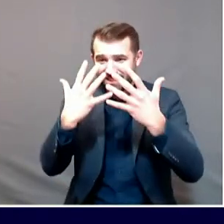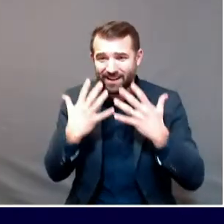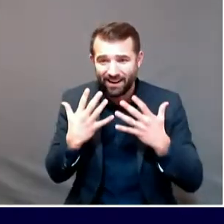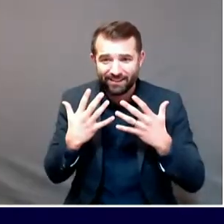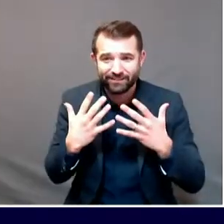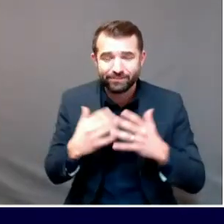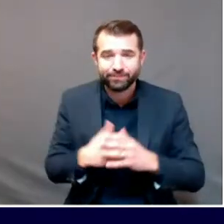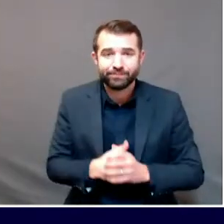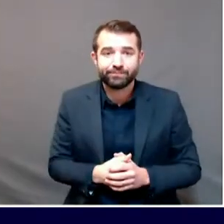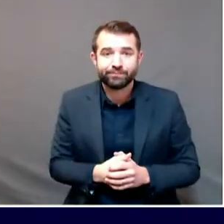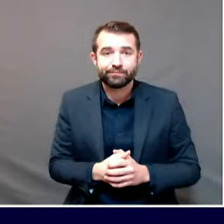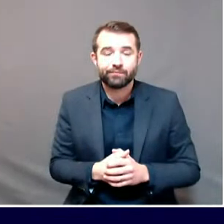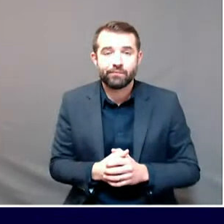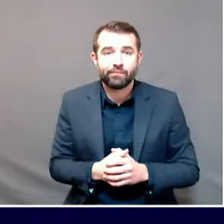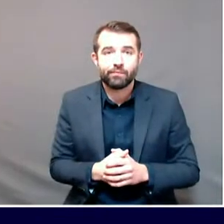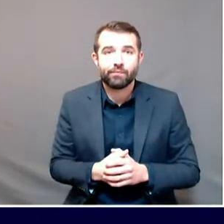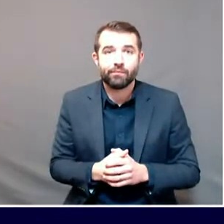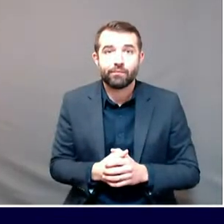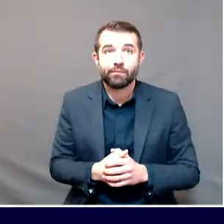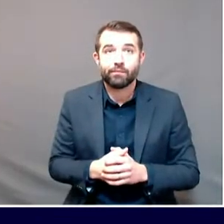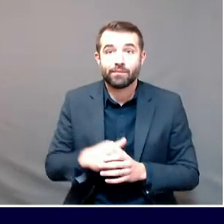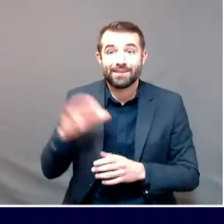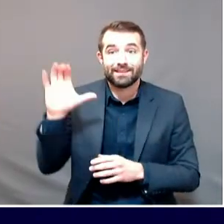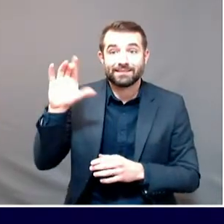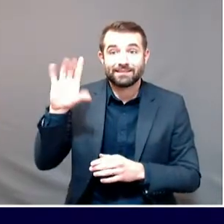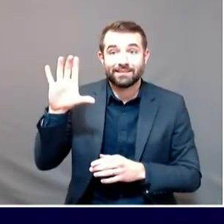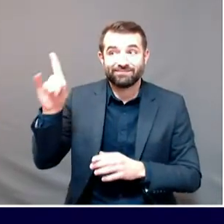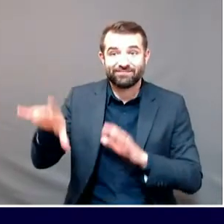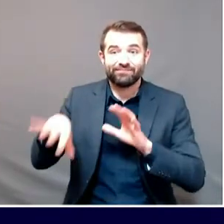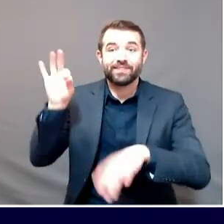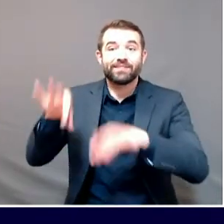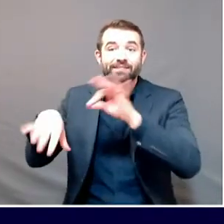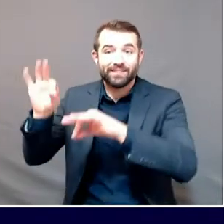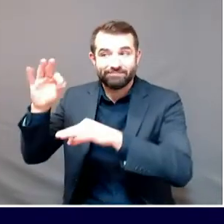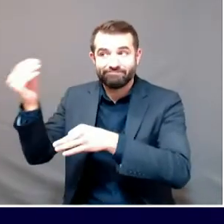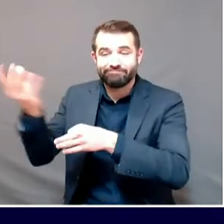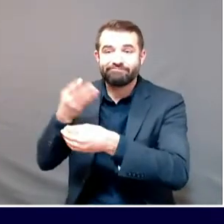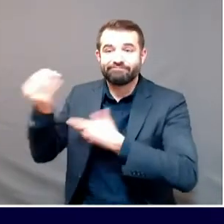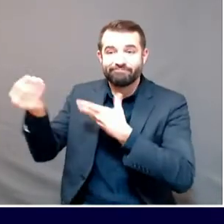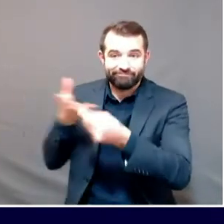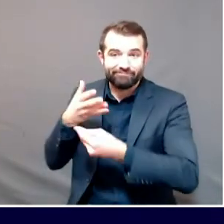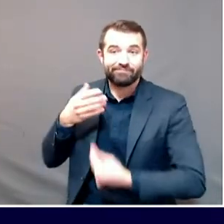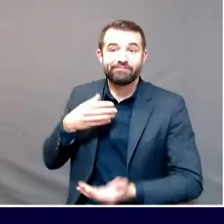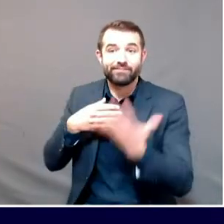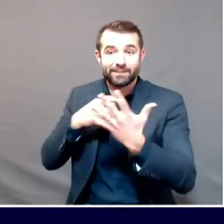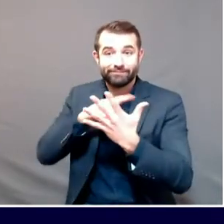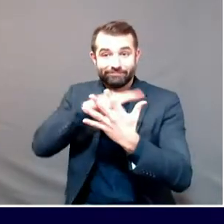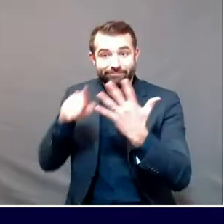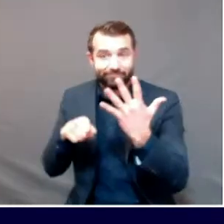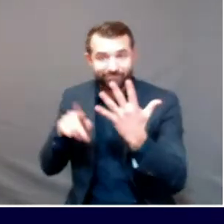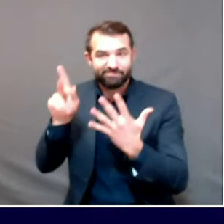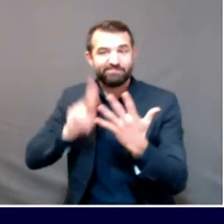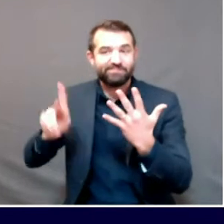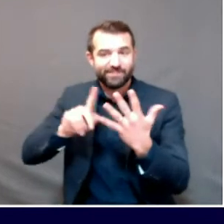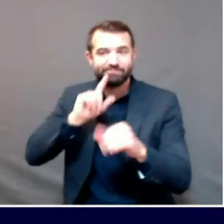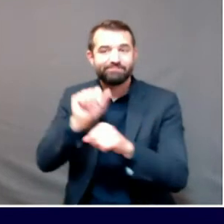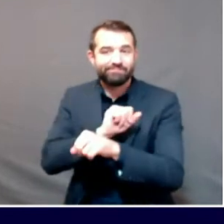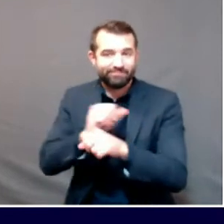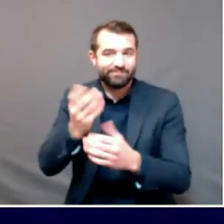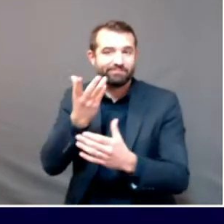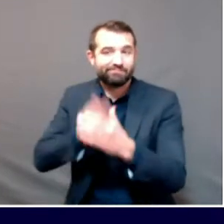notes. Maine CDC has received reports of 5 individuals who have died with